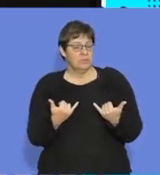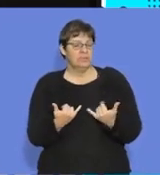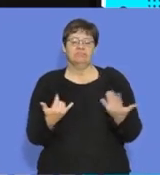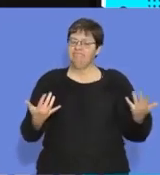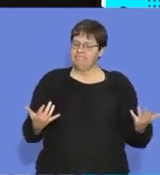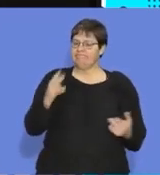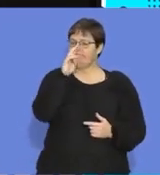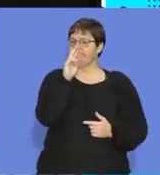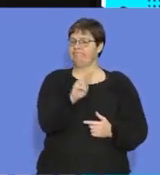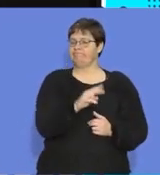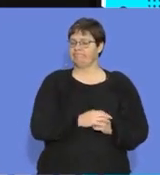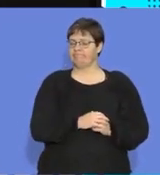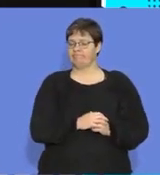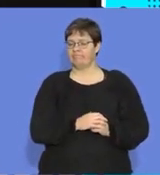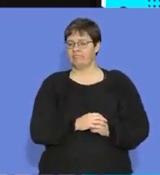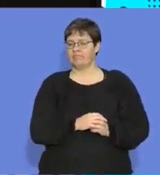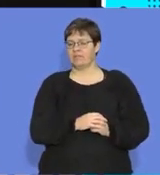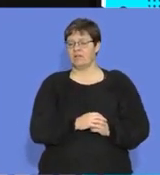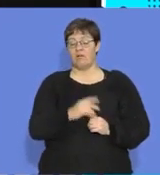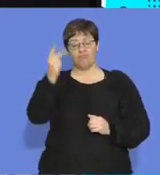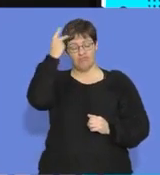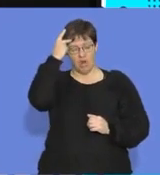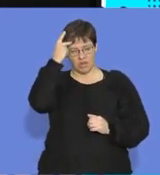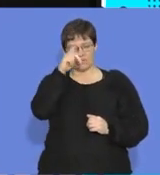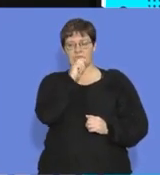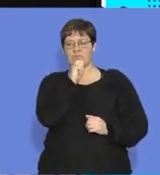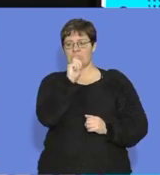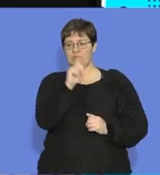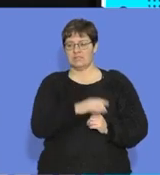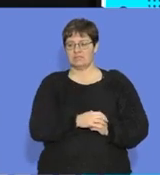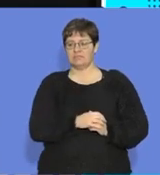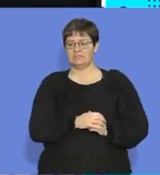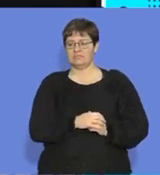is we are going to be using our knowledge of